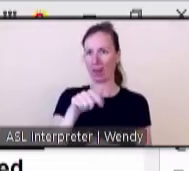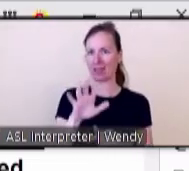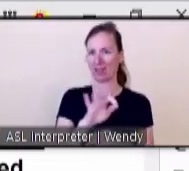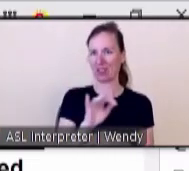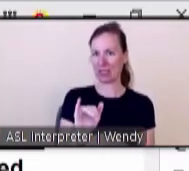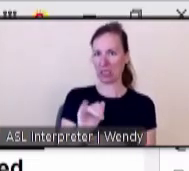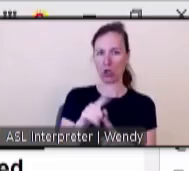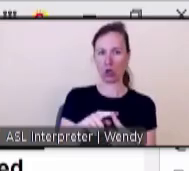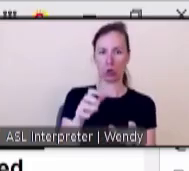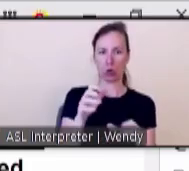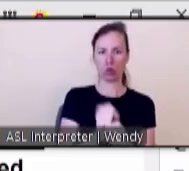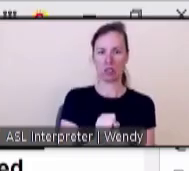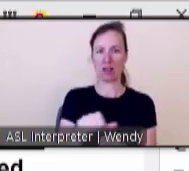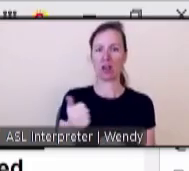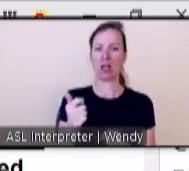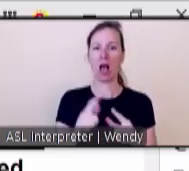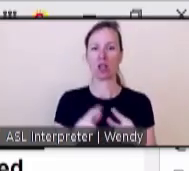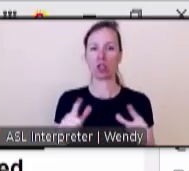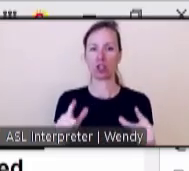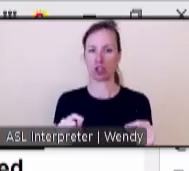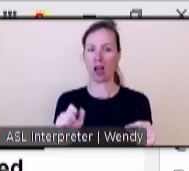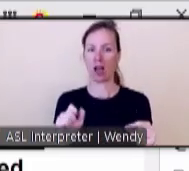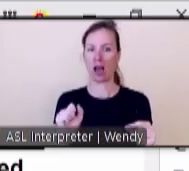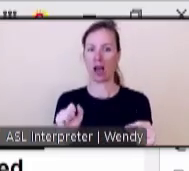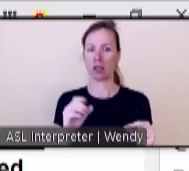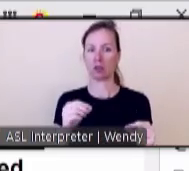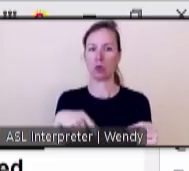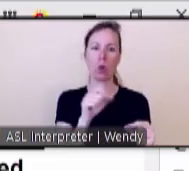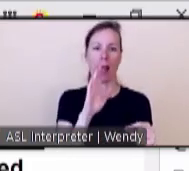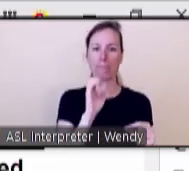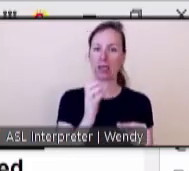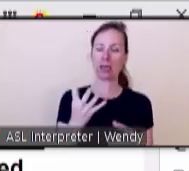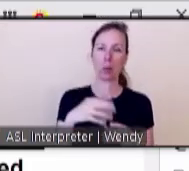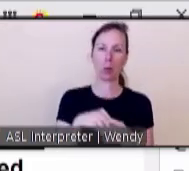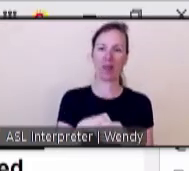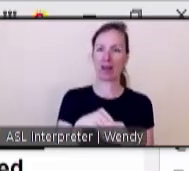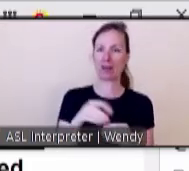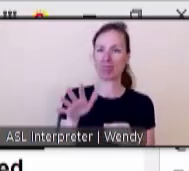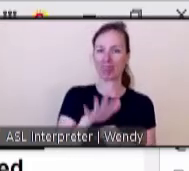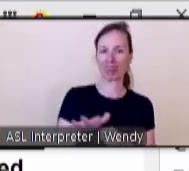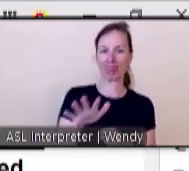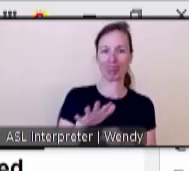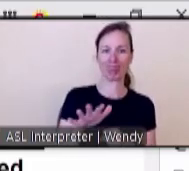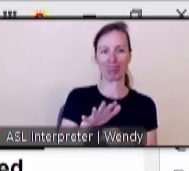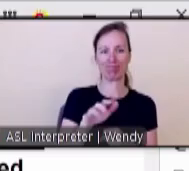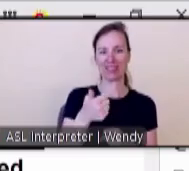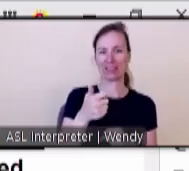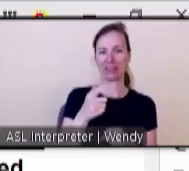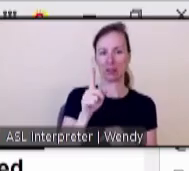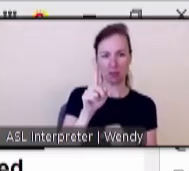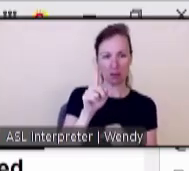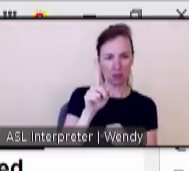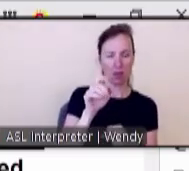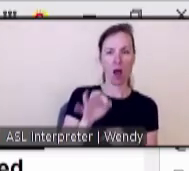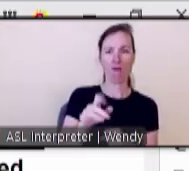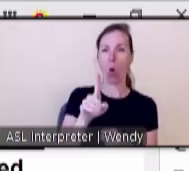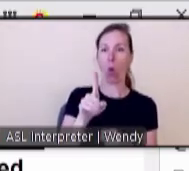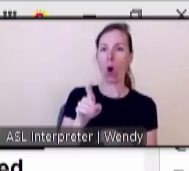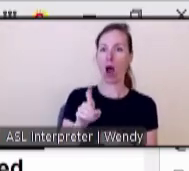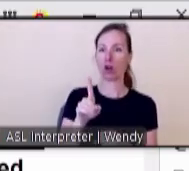that we can be somewhere within the ball field of the 110,000. We receive